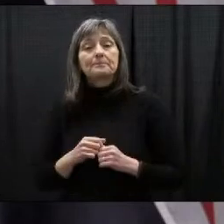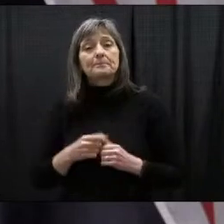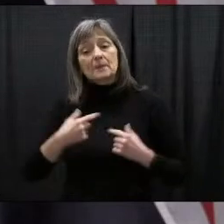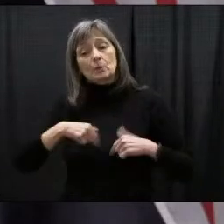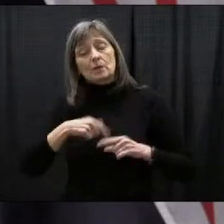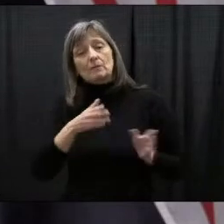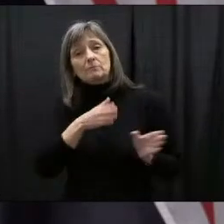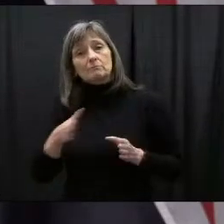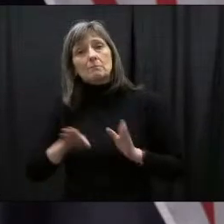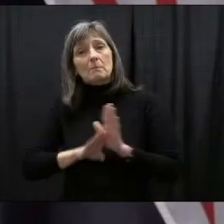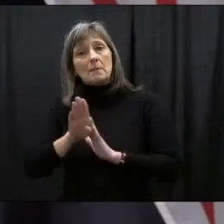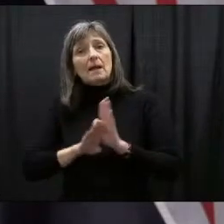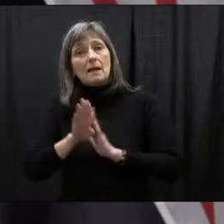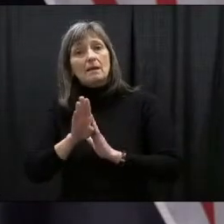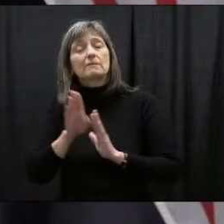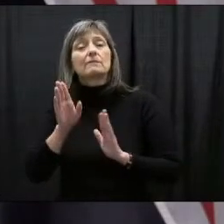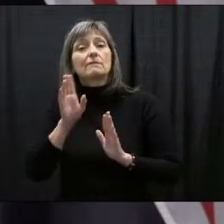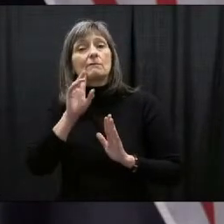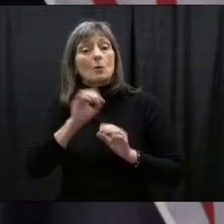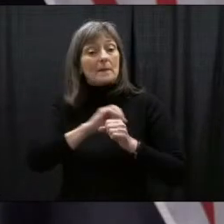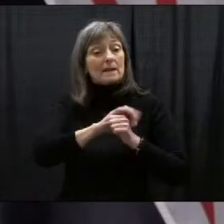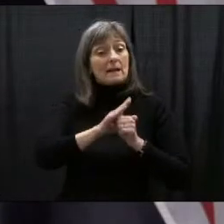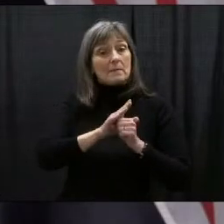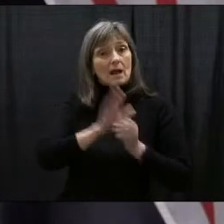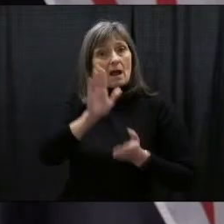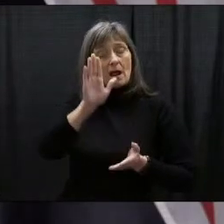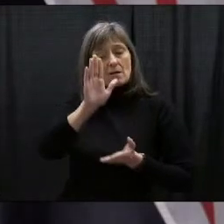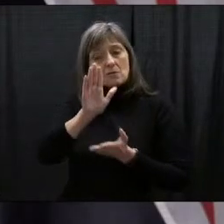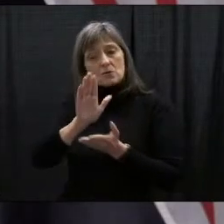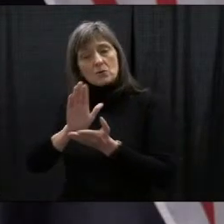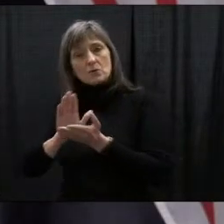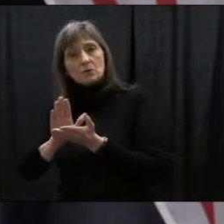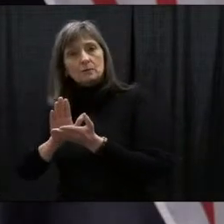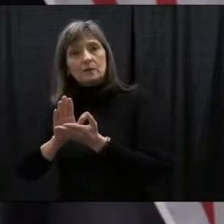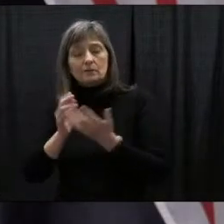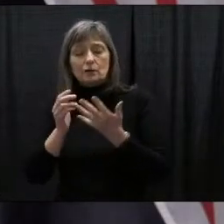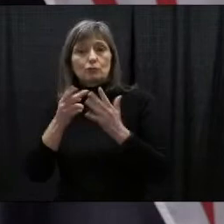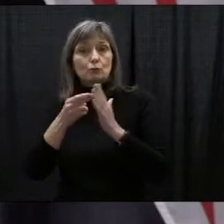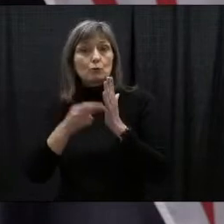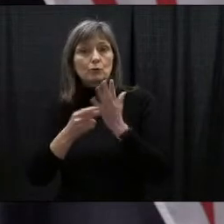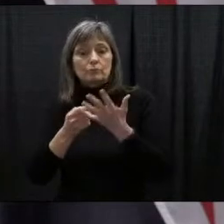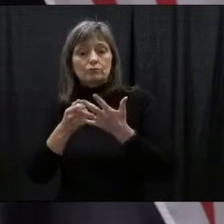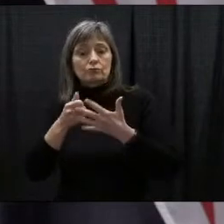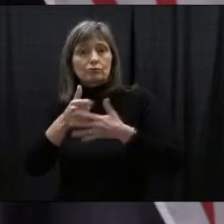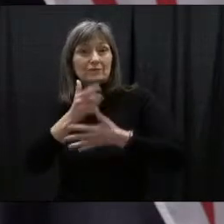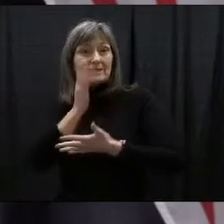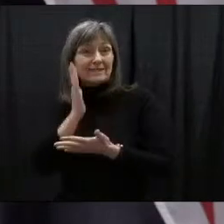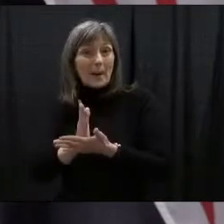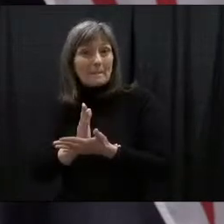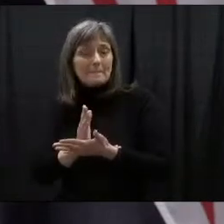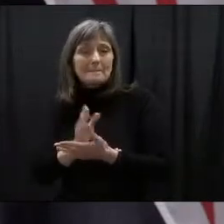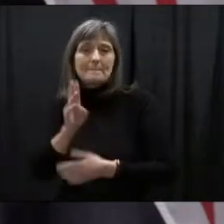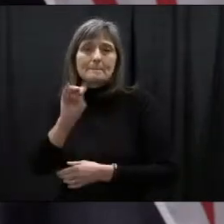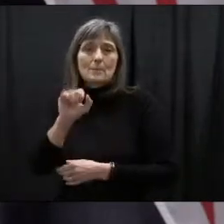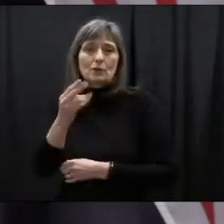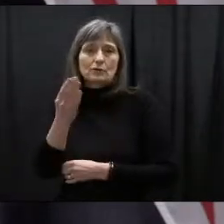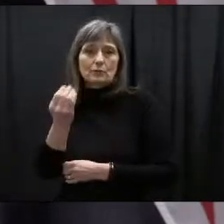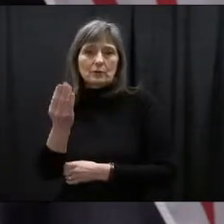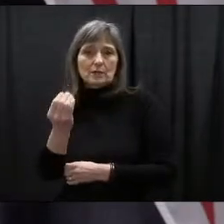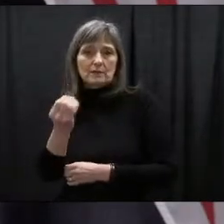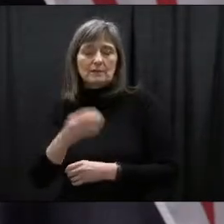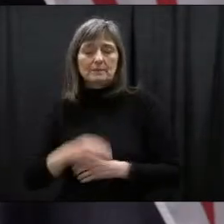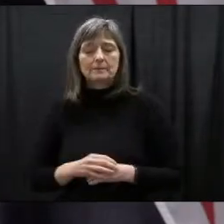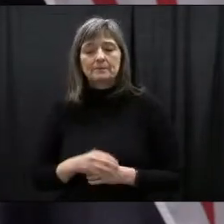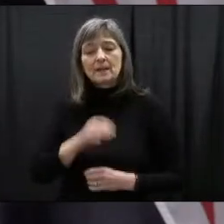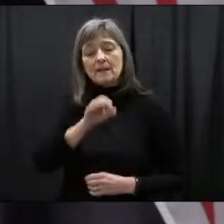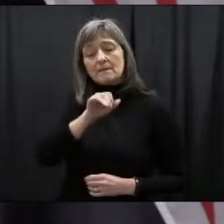plan to move the province out of the pandemic phase with the goal of eliminating restrictions by March 14th. We will ease measures